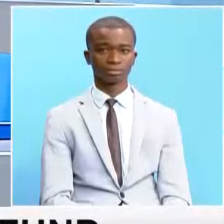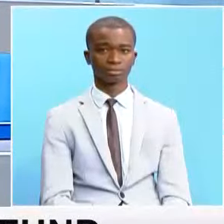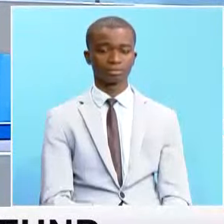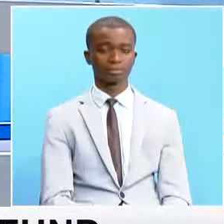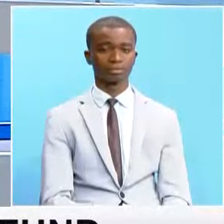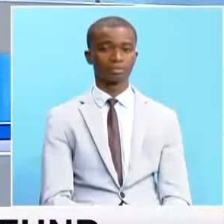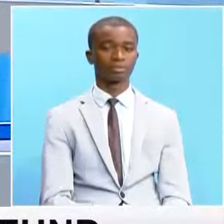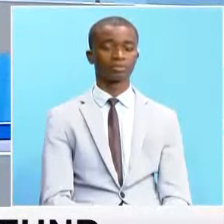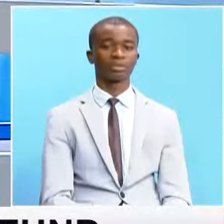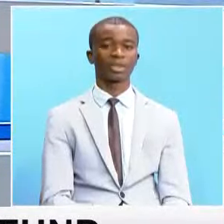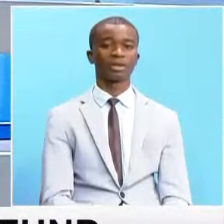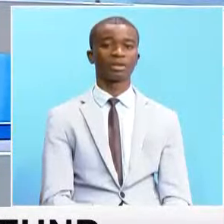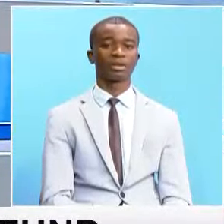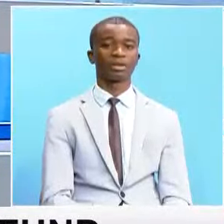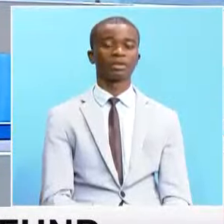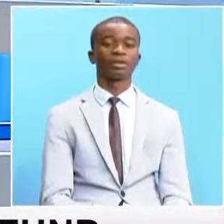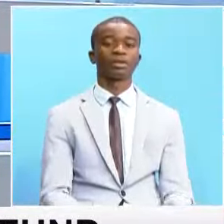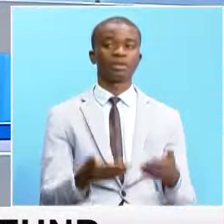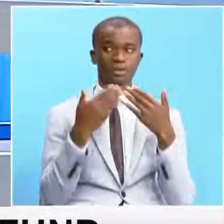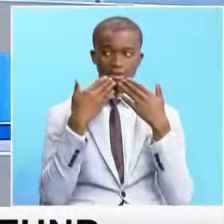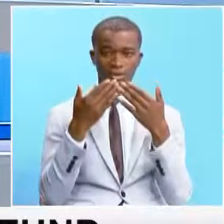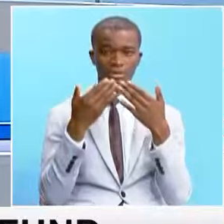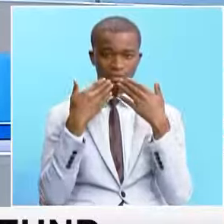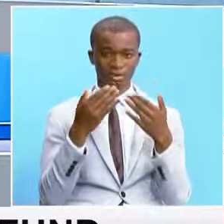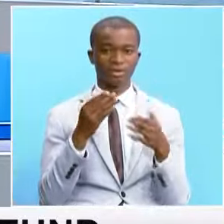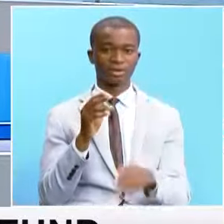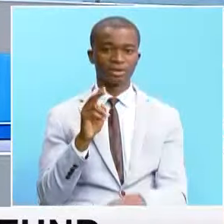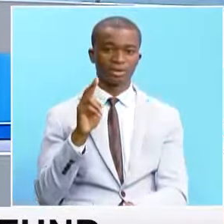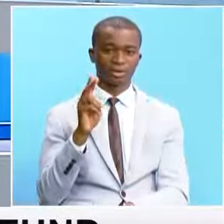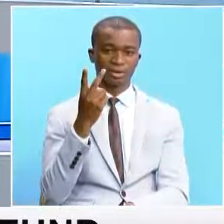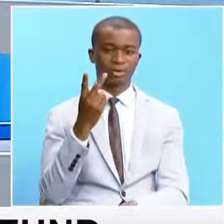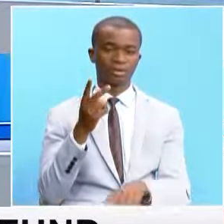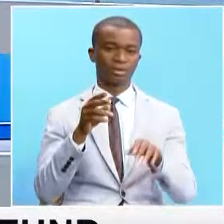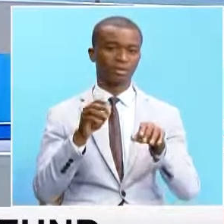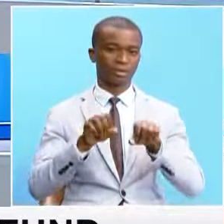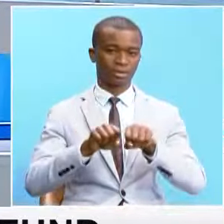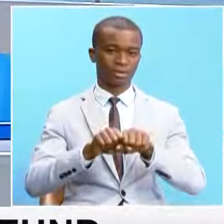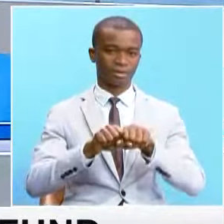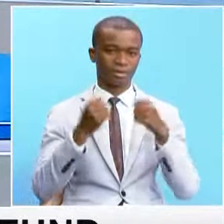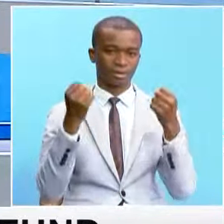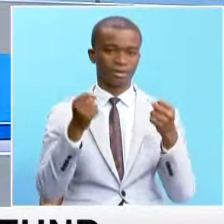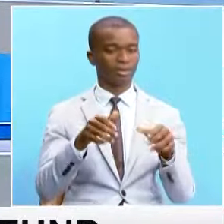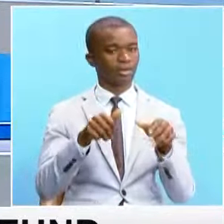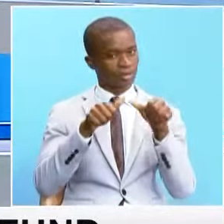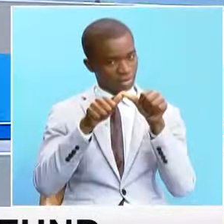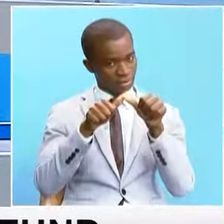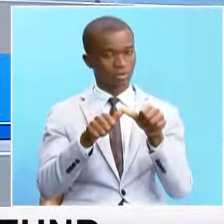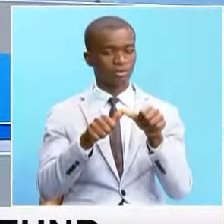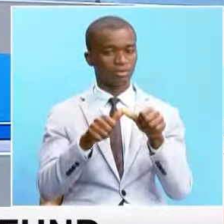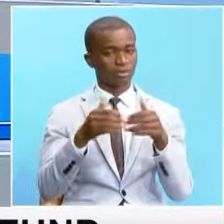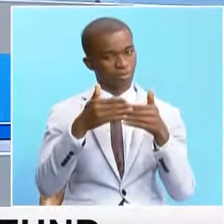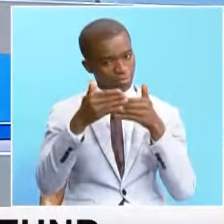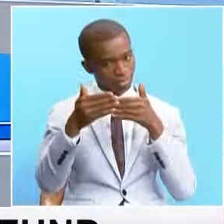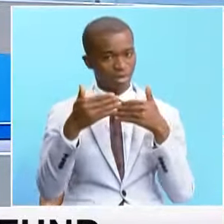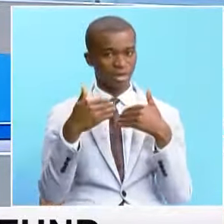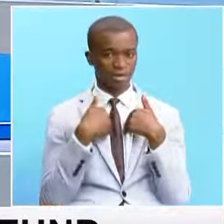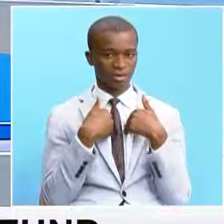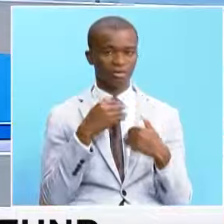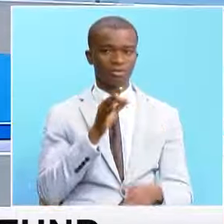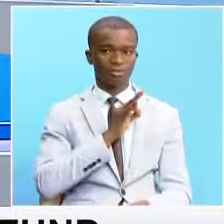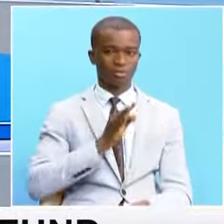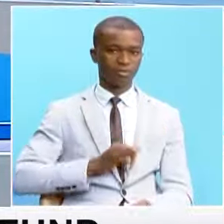is ZANIS News. Thank you so much for still staying with us. We take our second break, and still ahead, we have relief fund